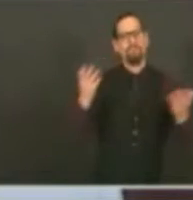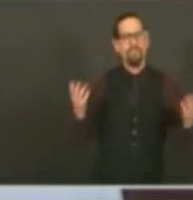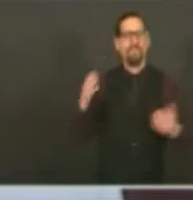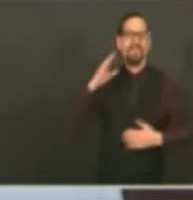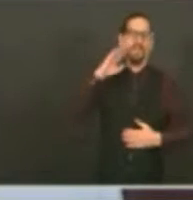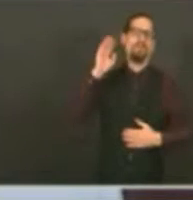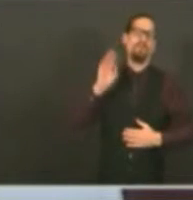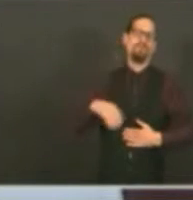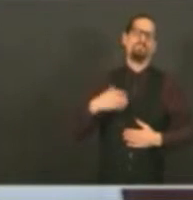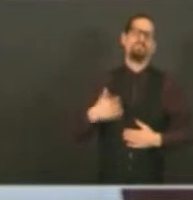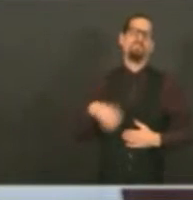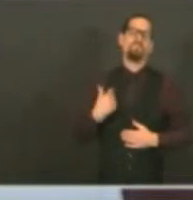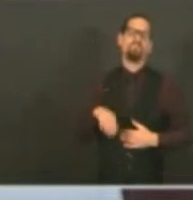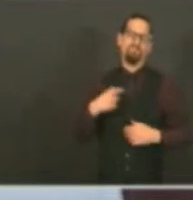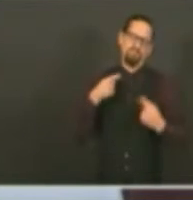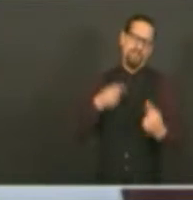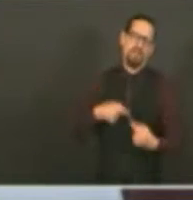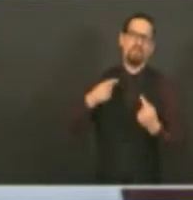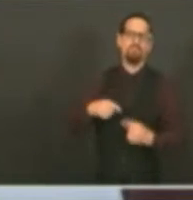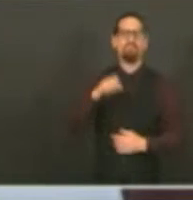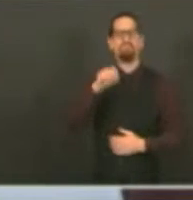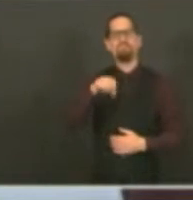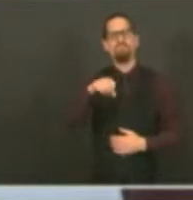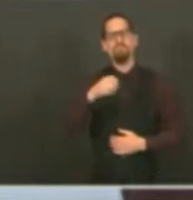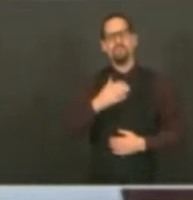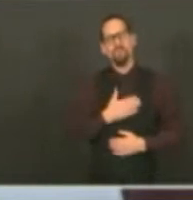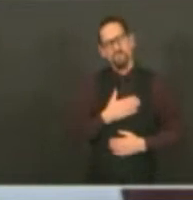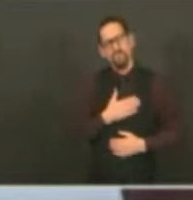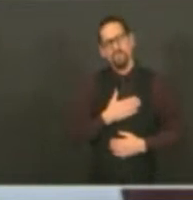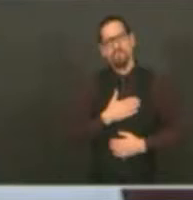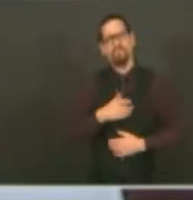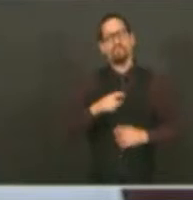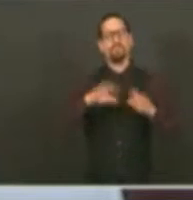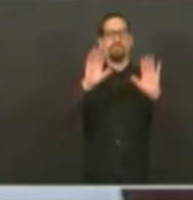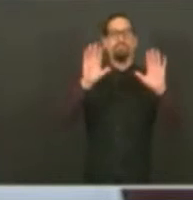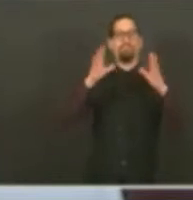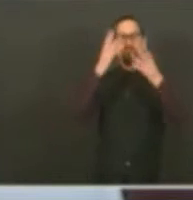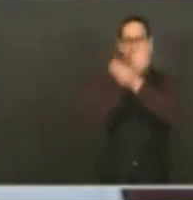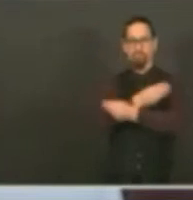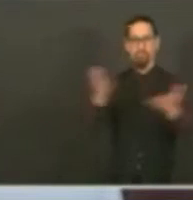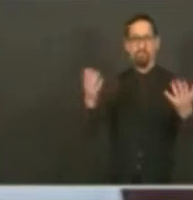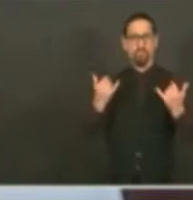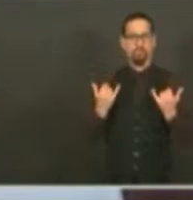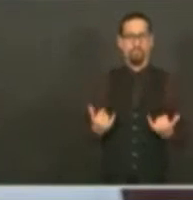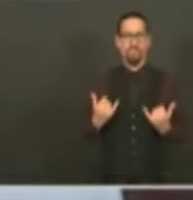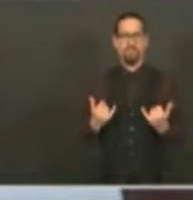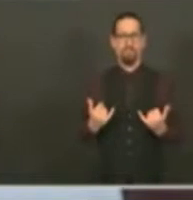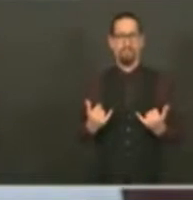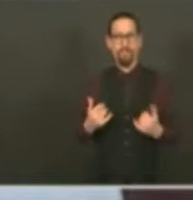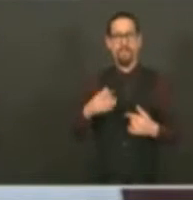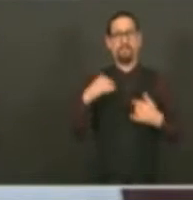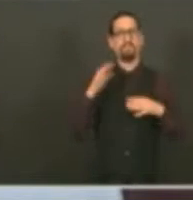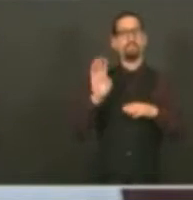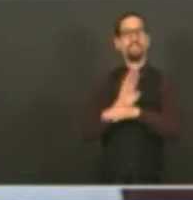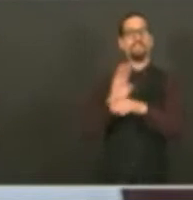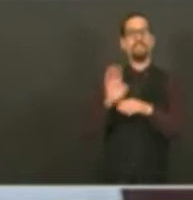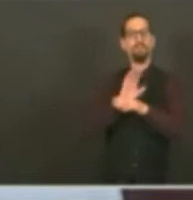I am announcing today that I'm going to extend the business